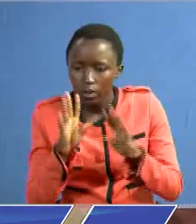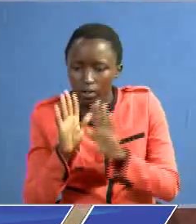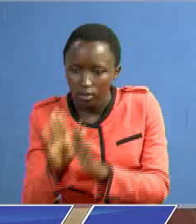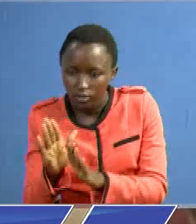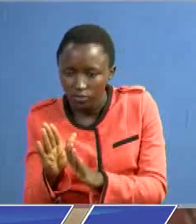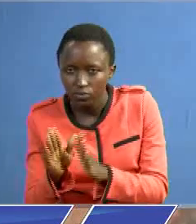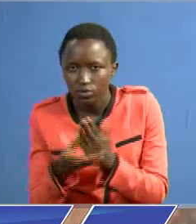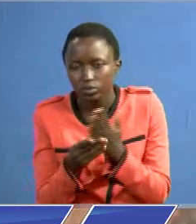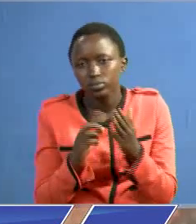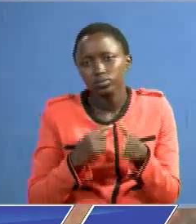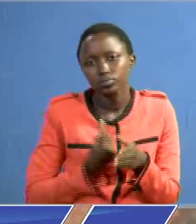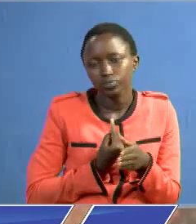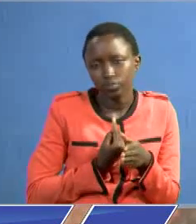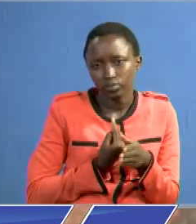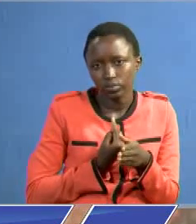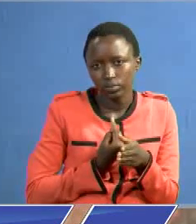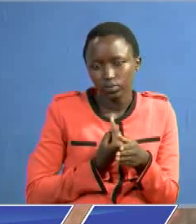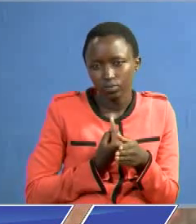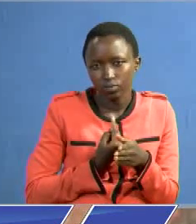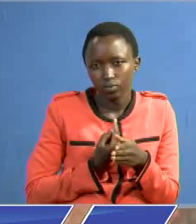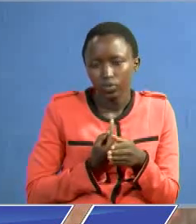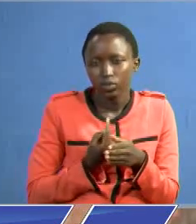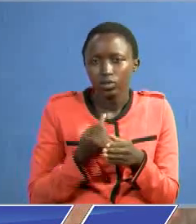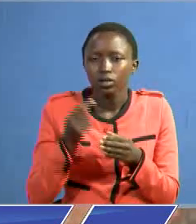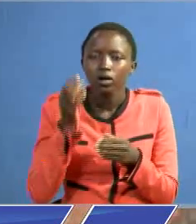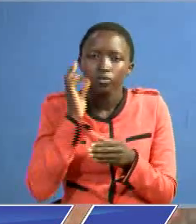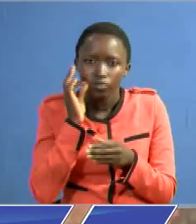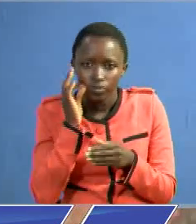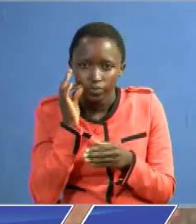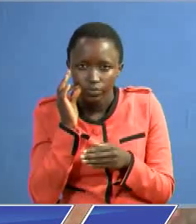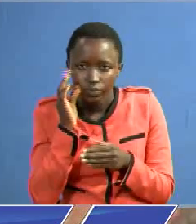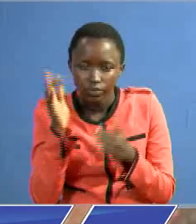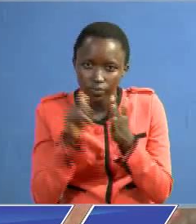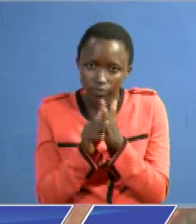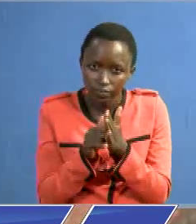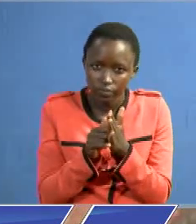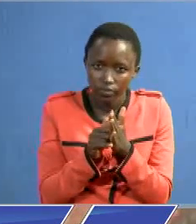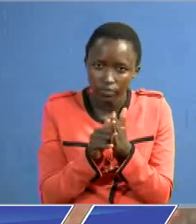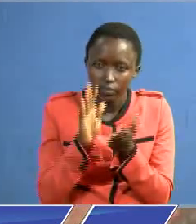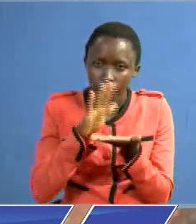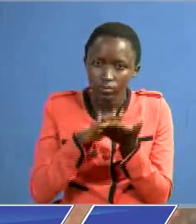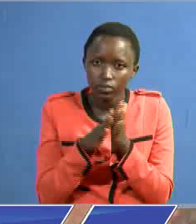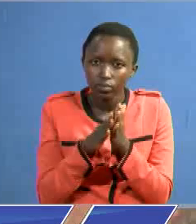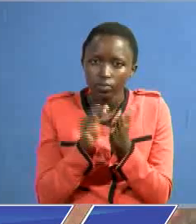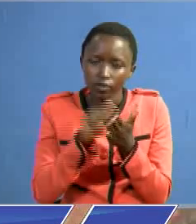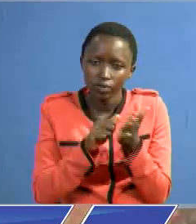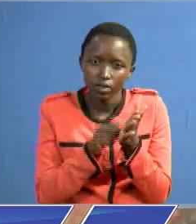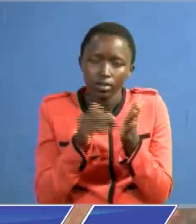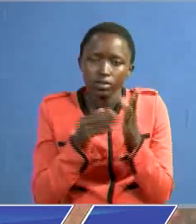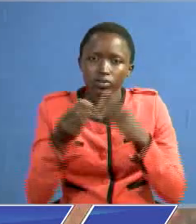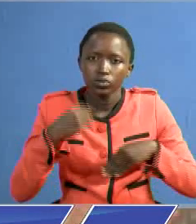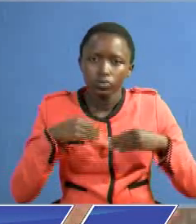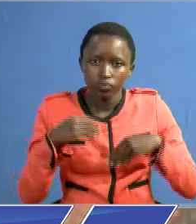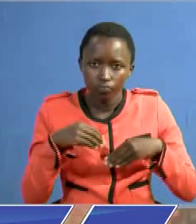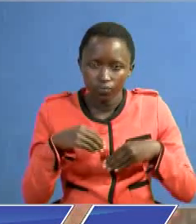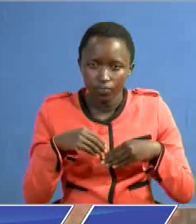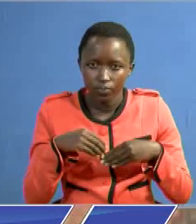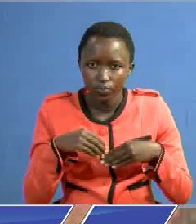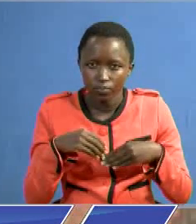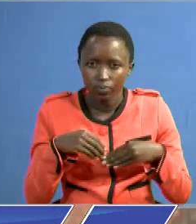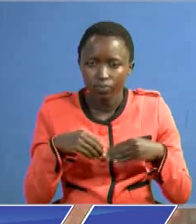leave a legacy Illinois same magnitude amberle allanon engineer novita office rd